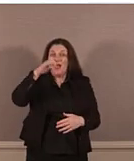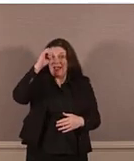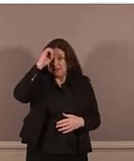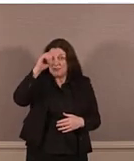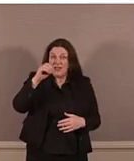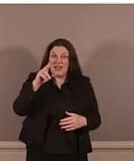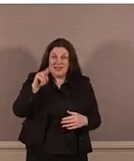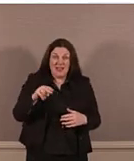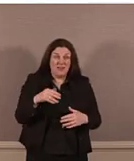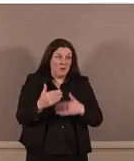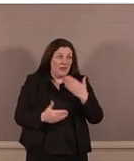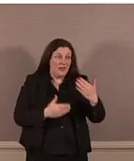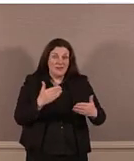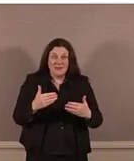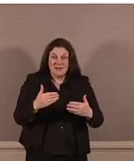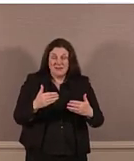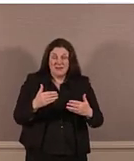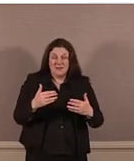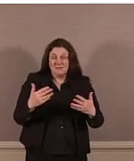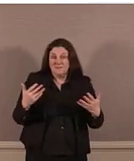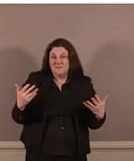for schools? Can there be,